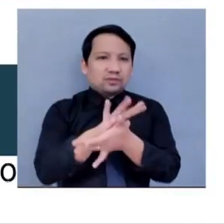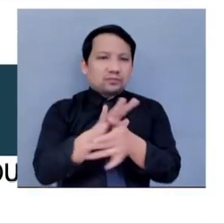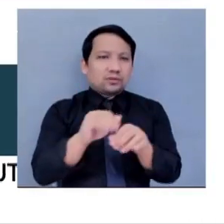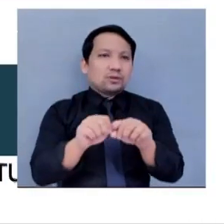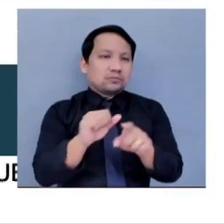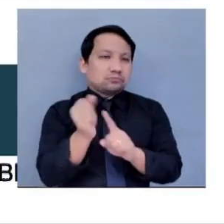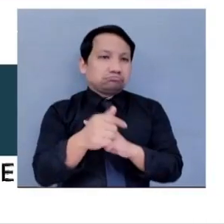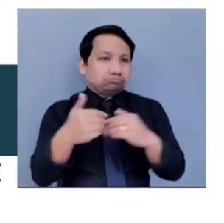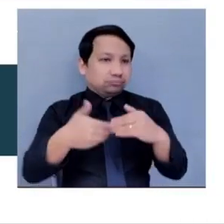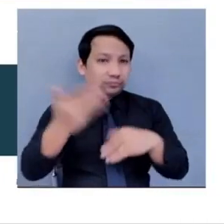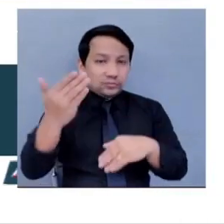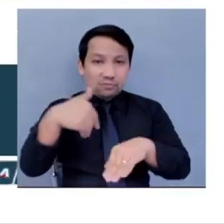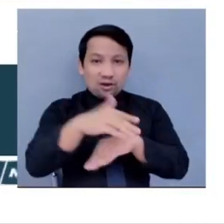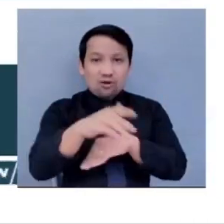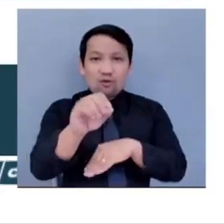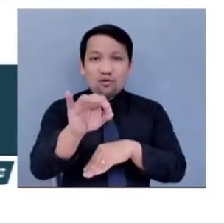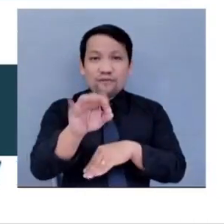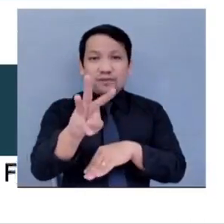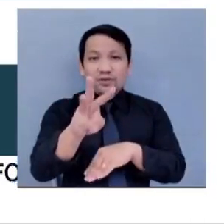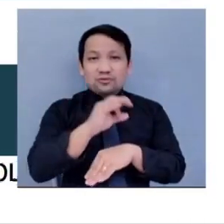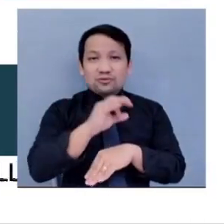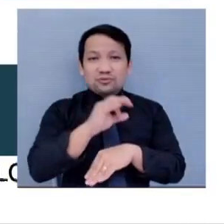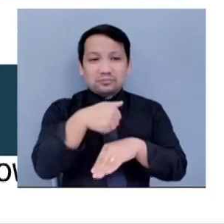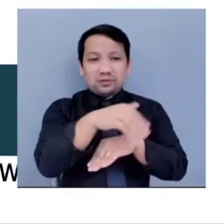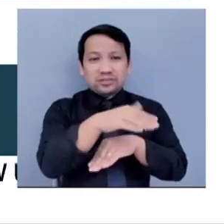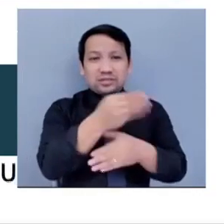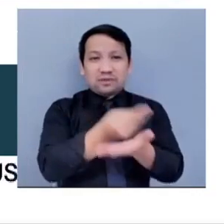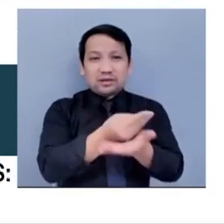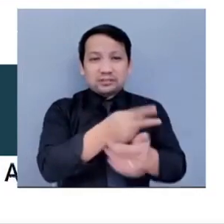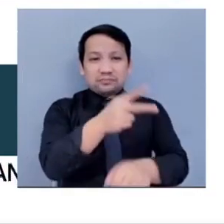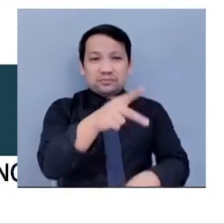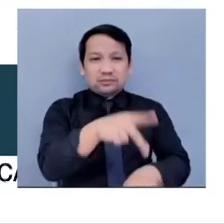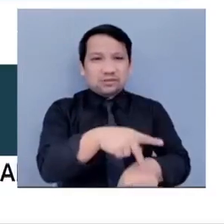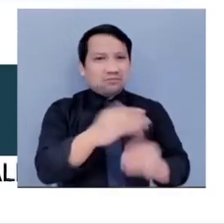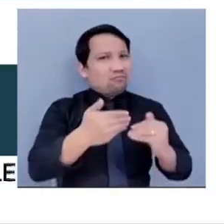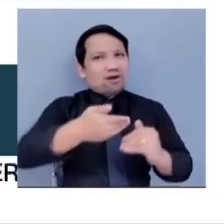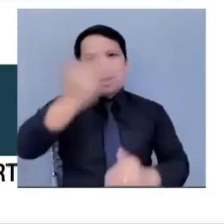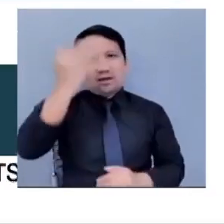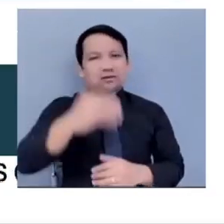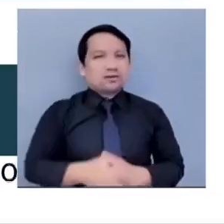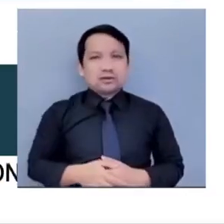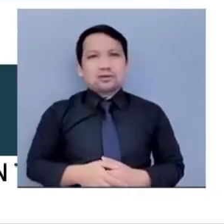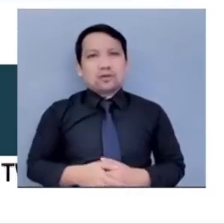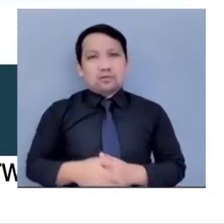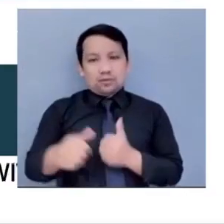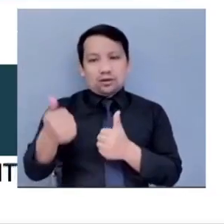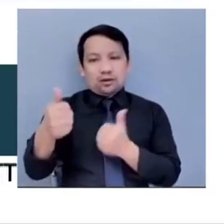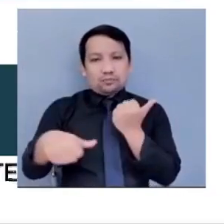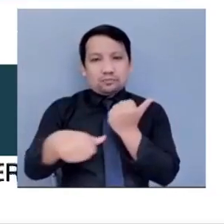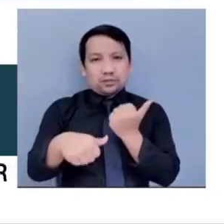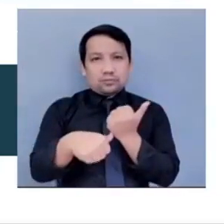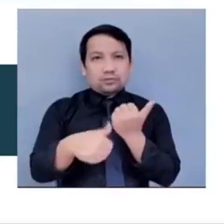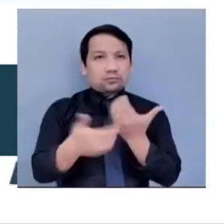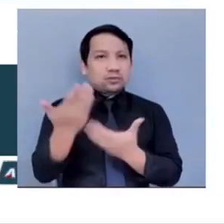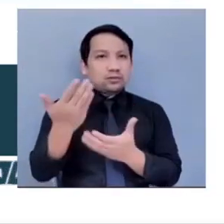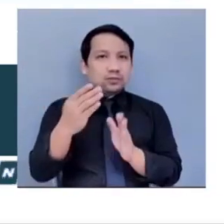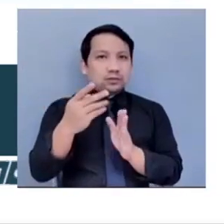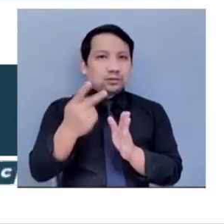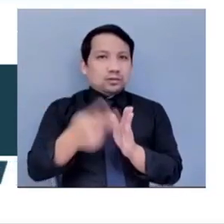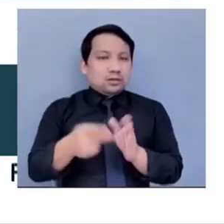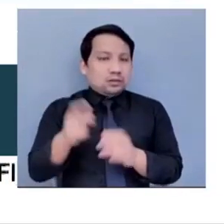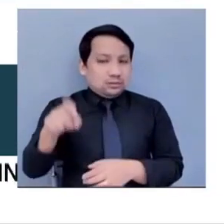function, the assistance during the pandemic, and as well as the assistance now because of higher prices. There's a need